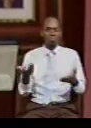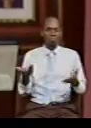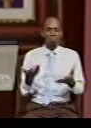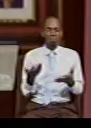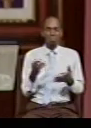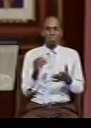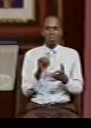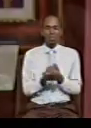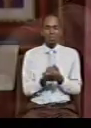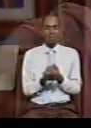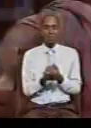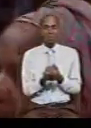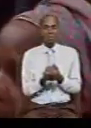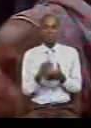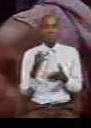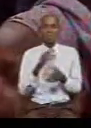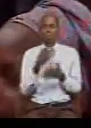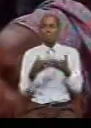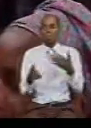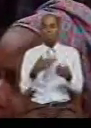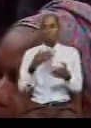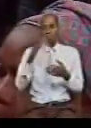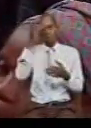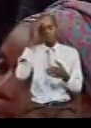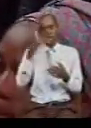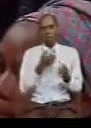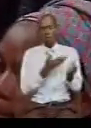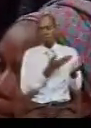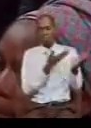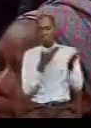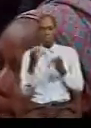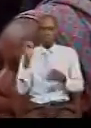at you will never reach you.